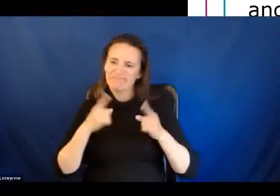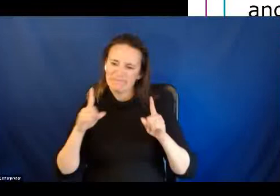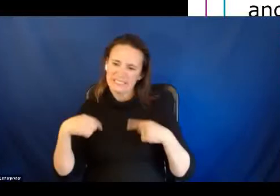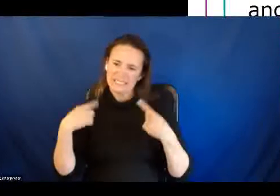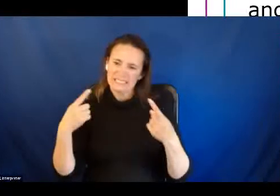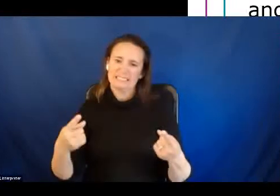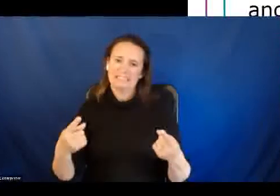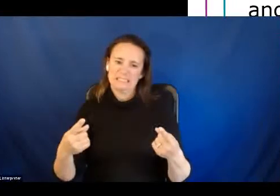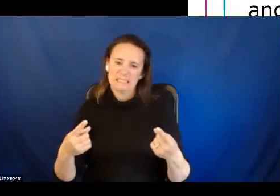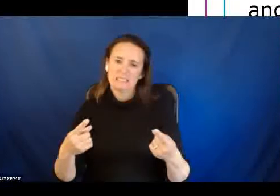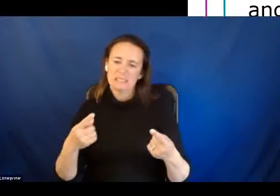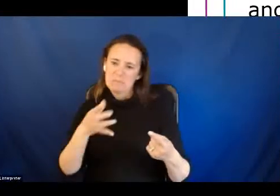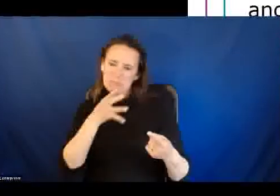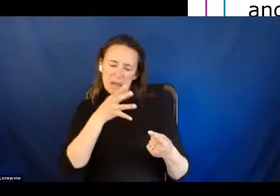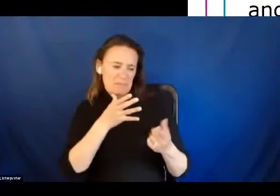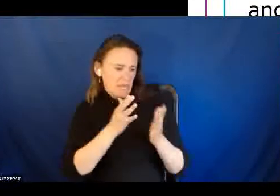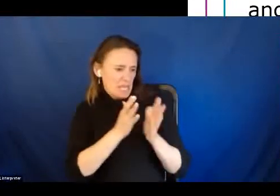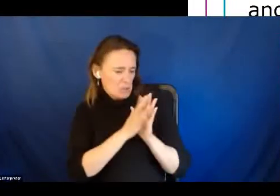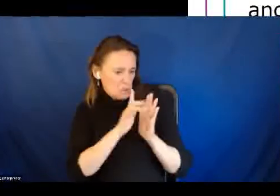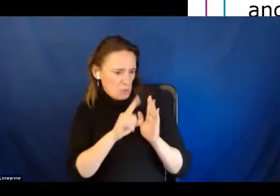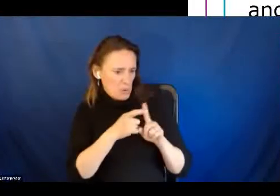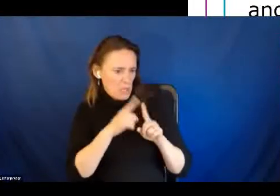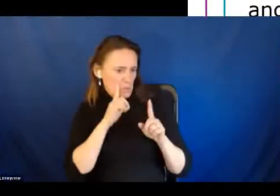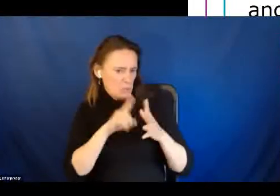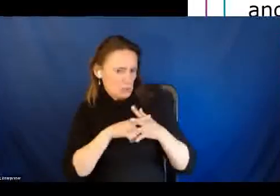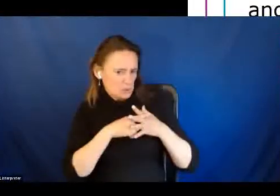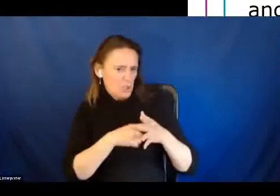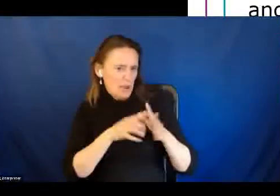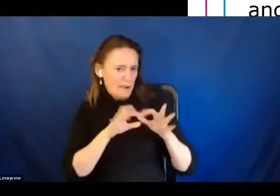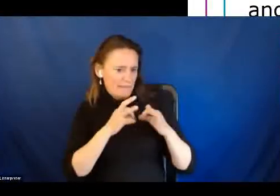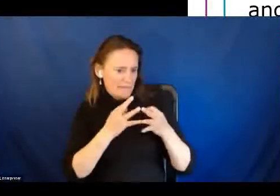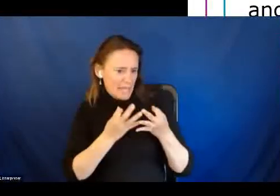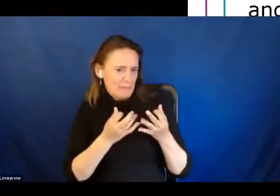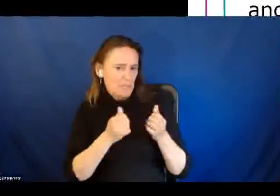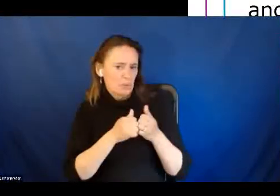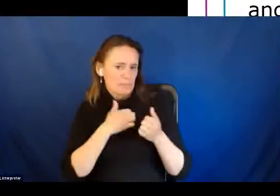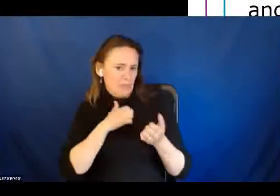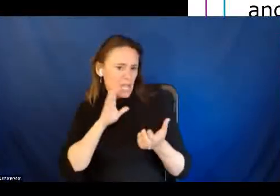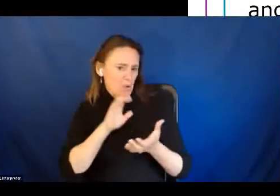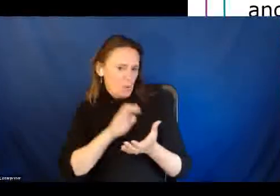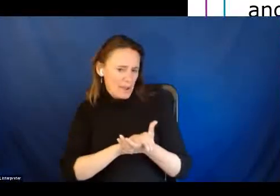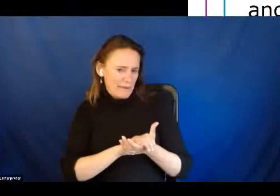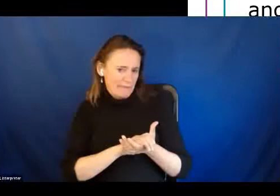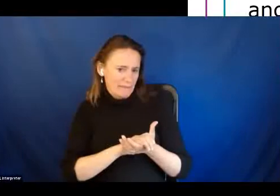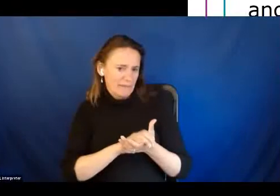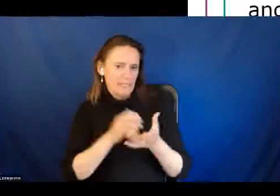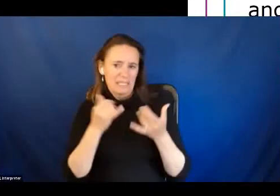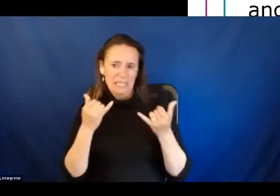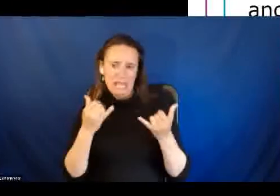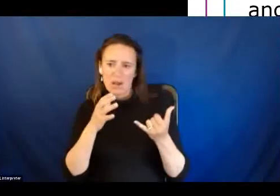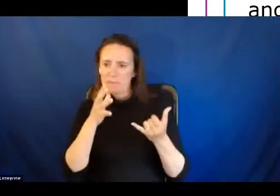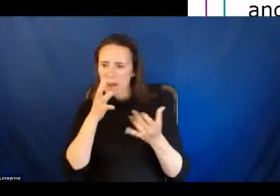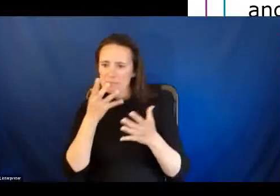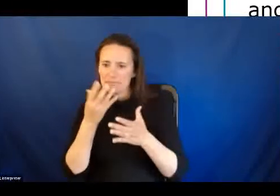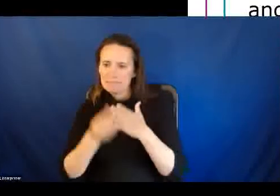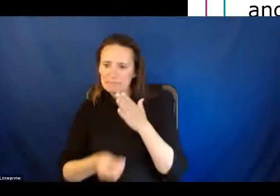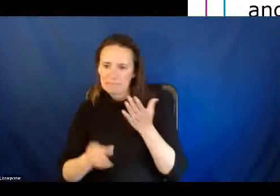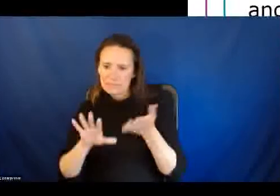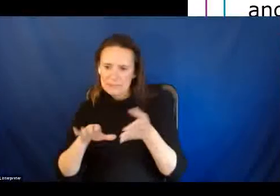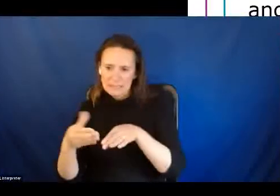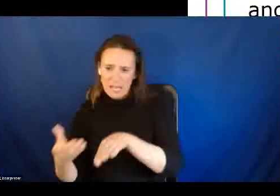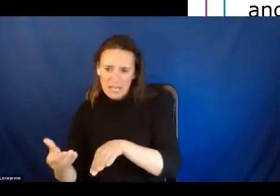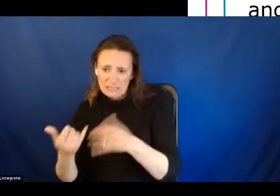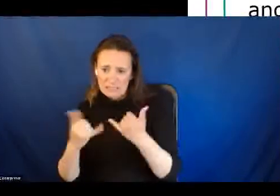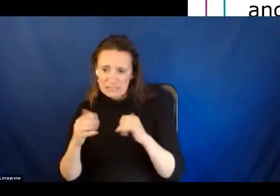she keeps asking me when I'm going to start a family with my wife. Now that she's gone, I find myself still angry with her. Does that